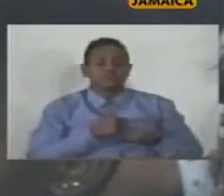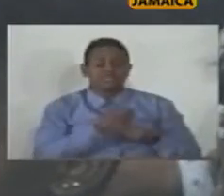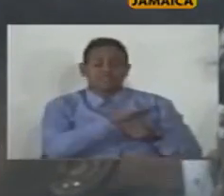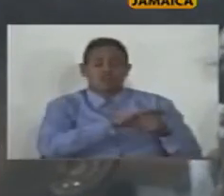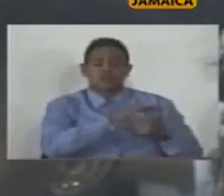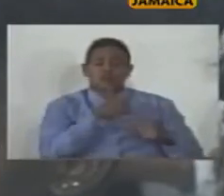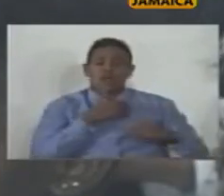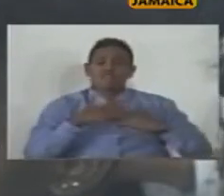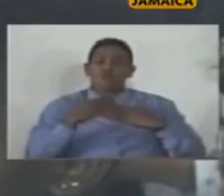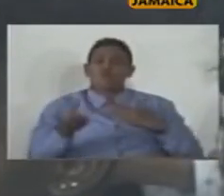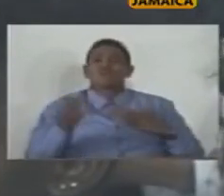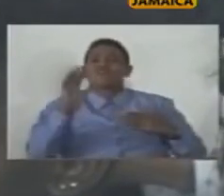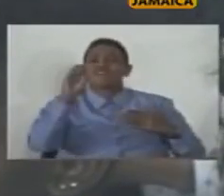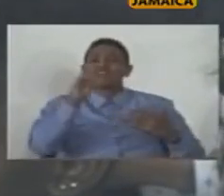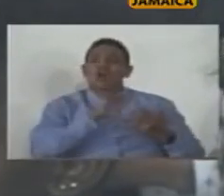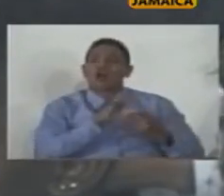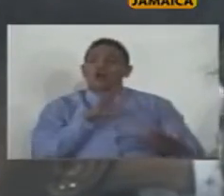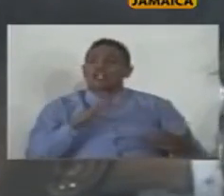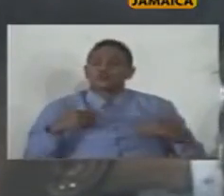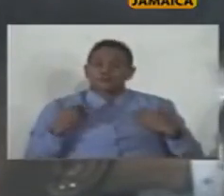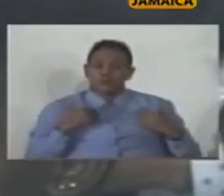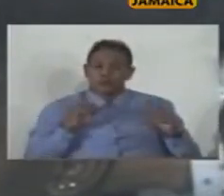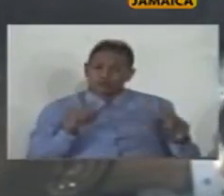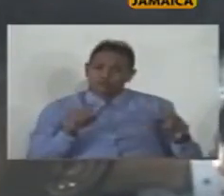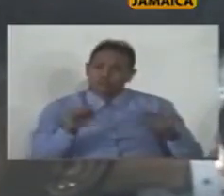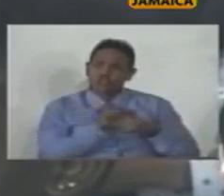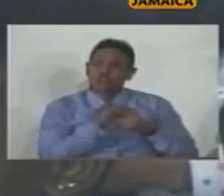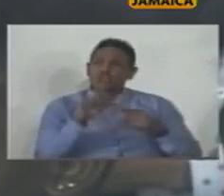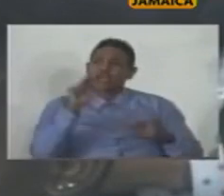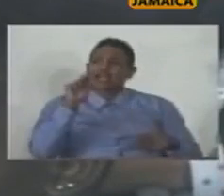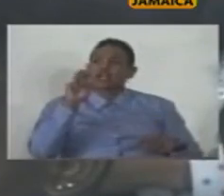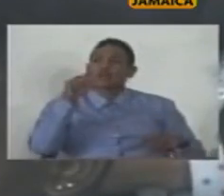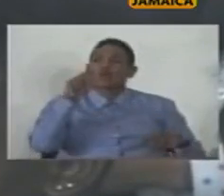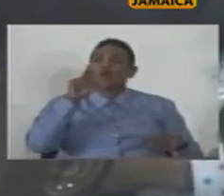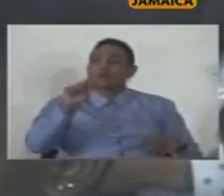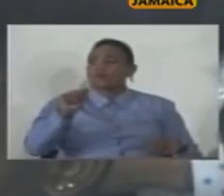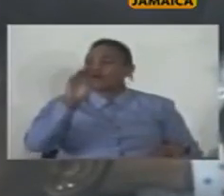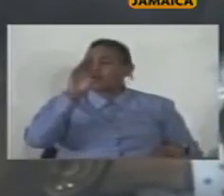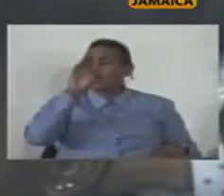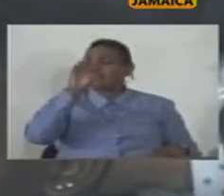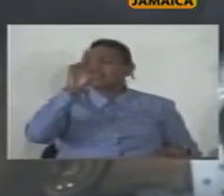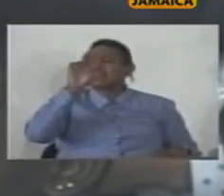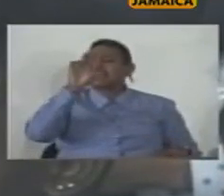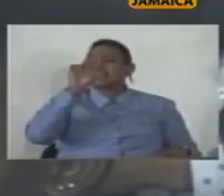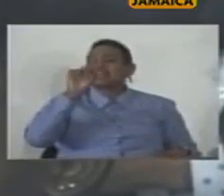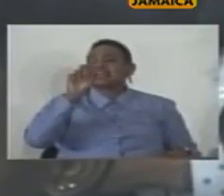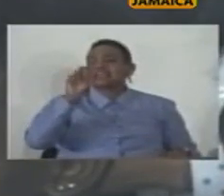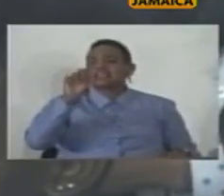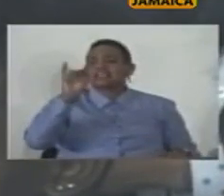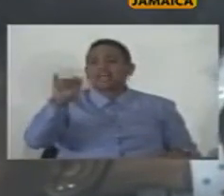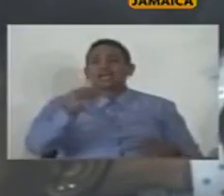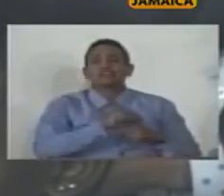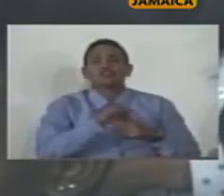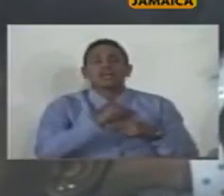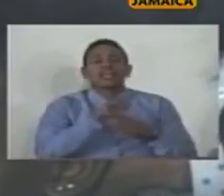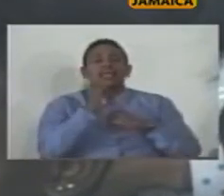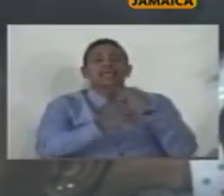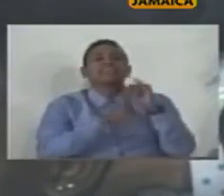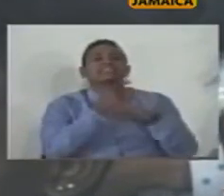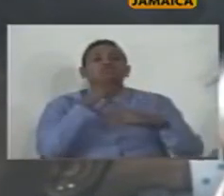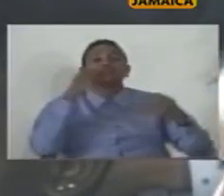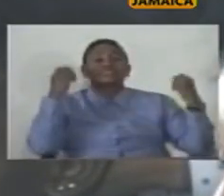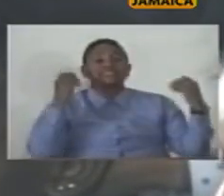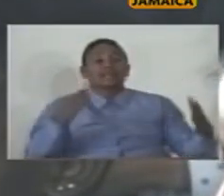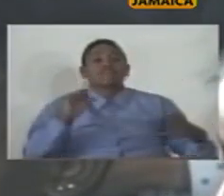over 50 unattached youths in training at the Newport VDTI Training Institute. There are several others